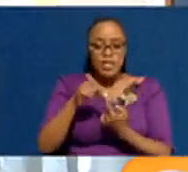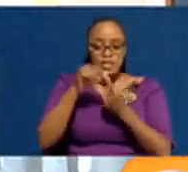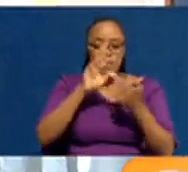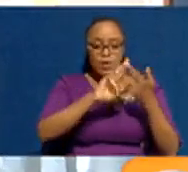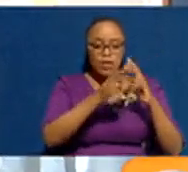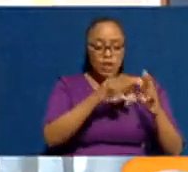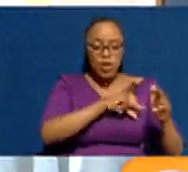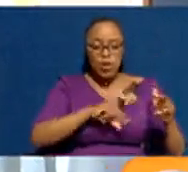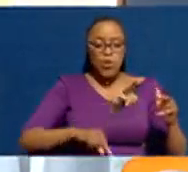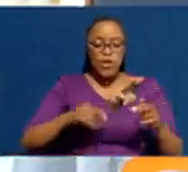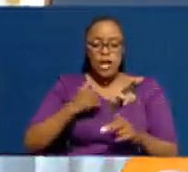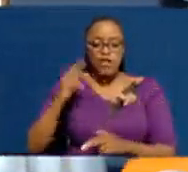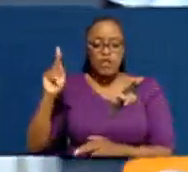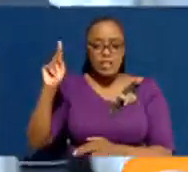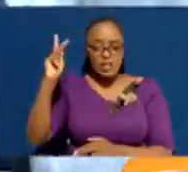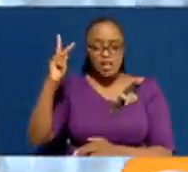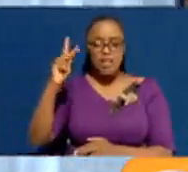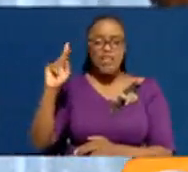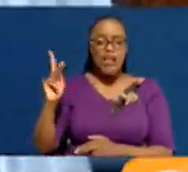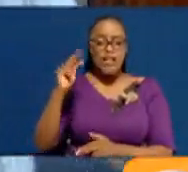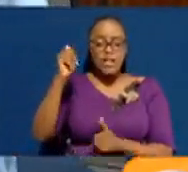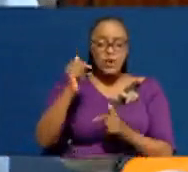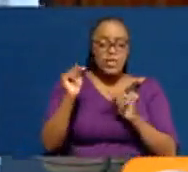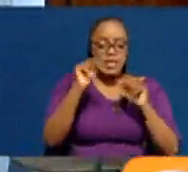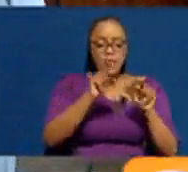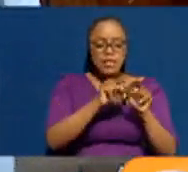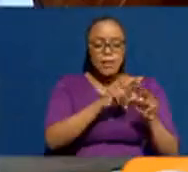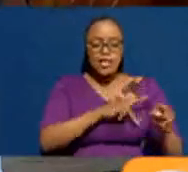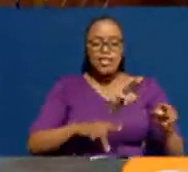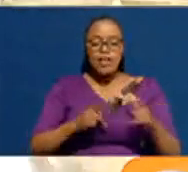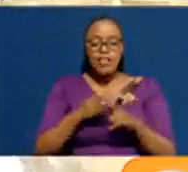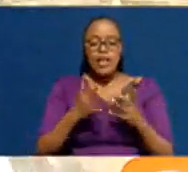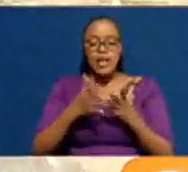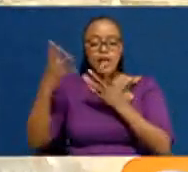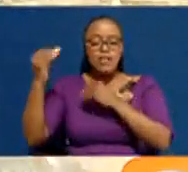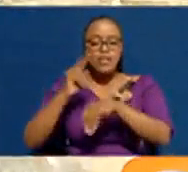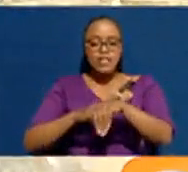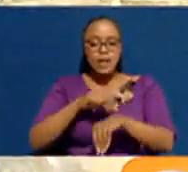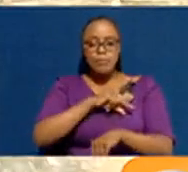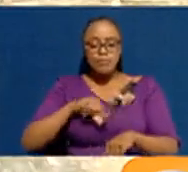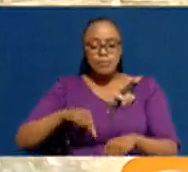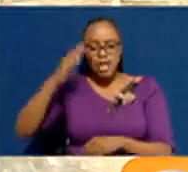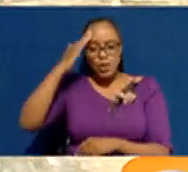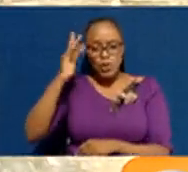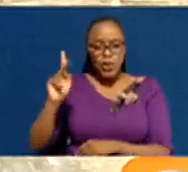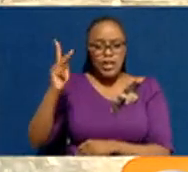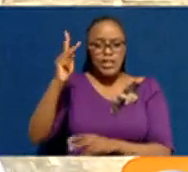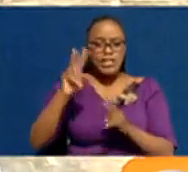relationship the Queen had with Kenya, the country she came in as a princess and left a queen. We know how significant